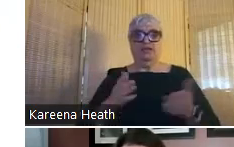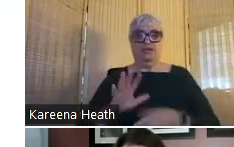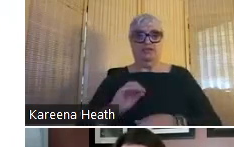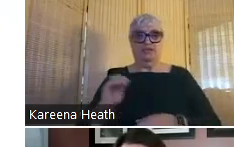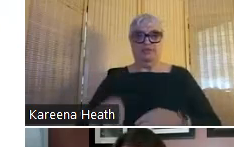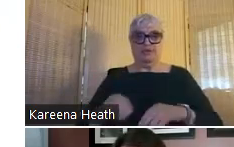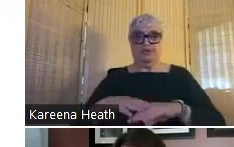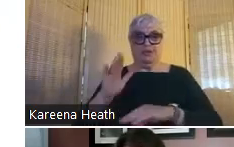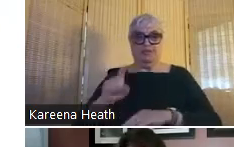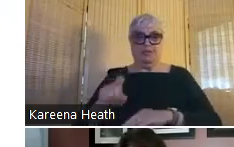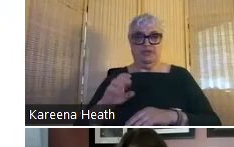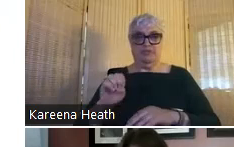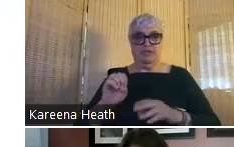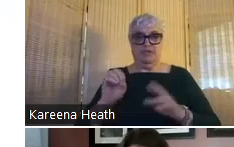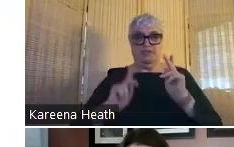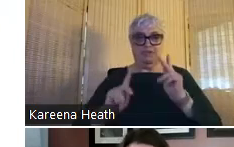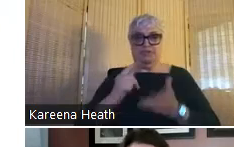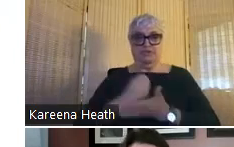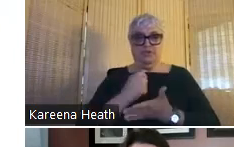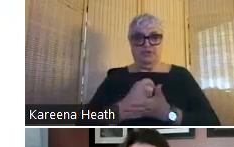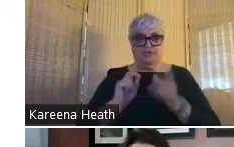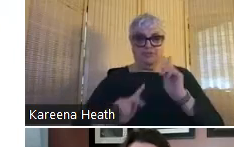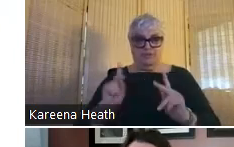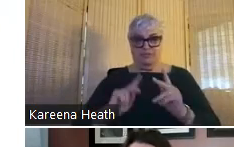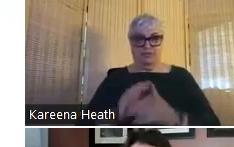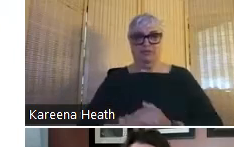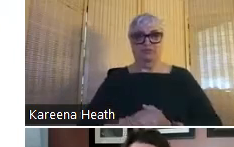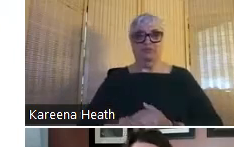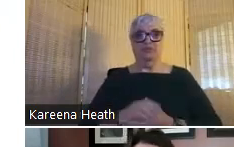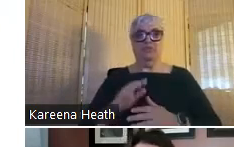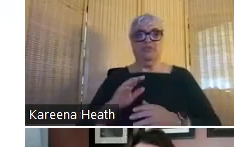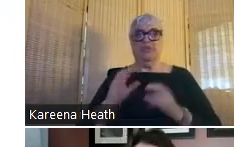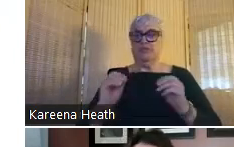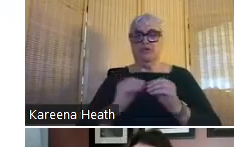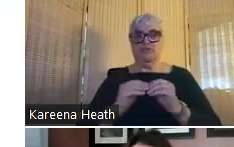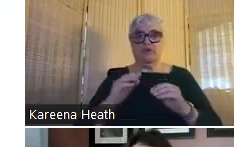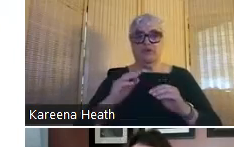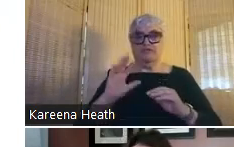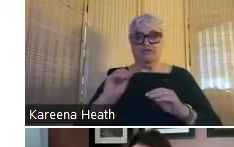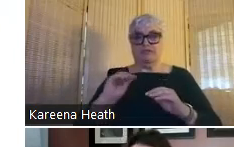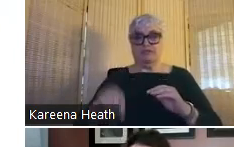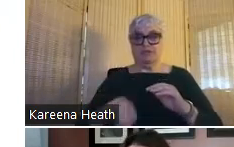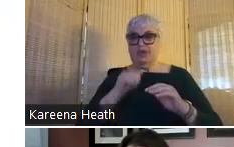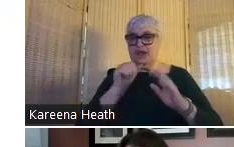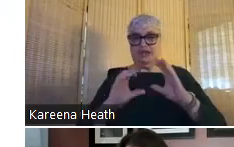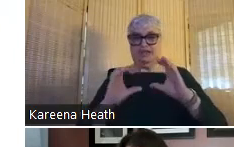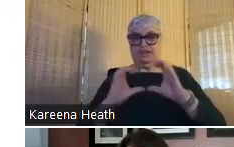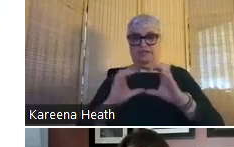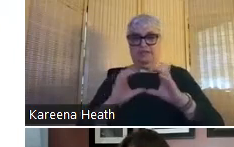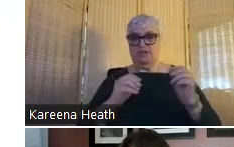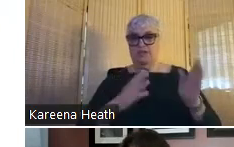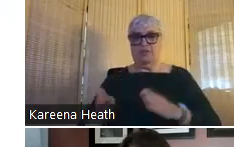of personnel must be those identified treatment personnel. No more than 50% of personnel are uncertified or without a plan for